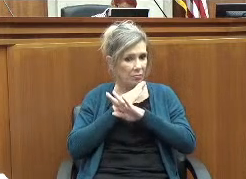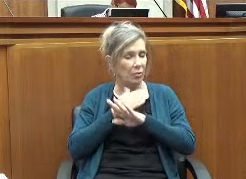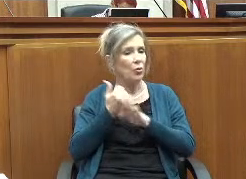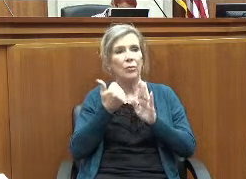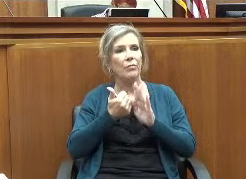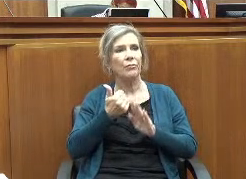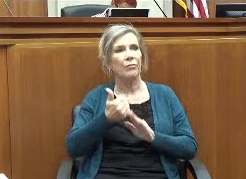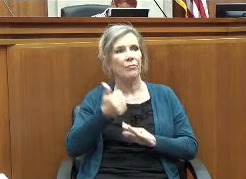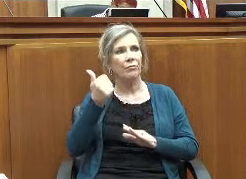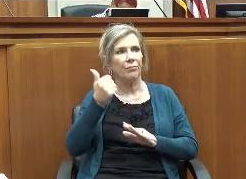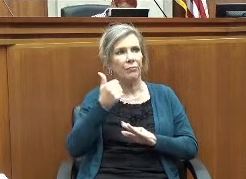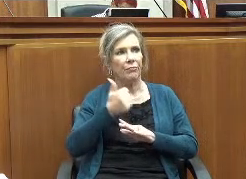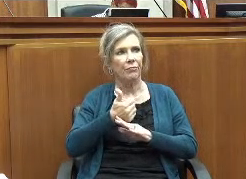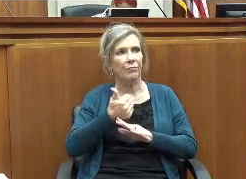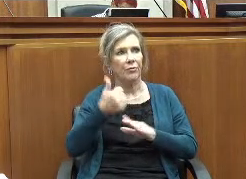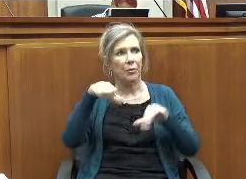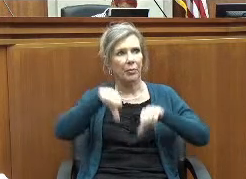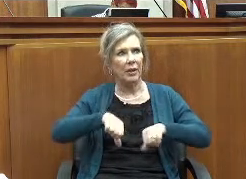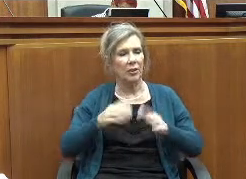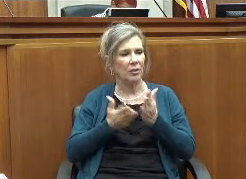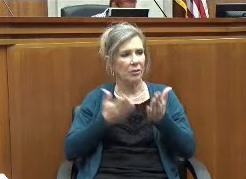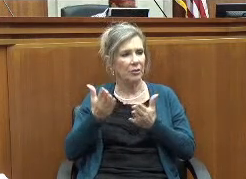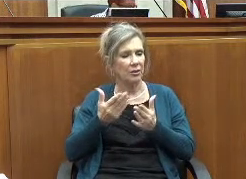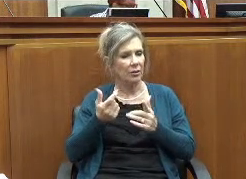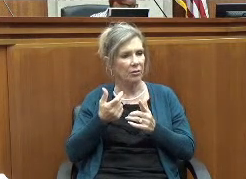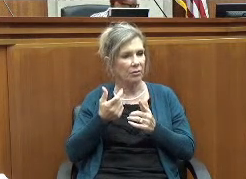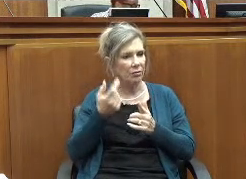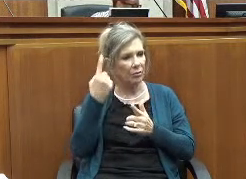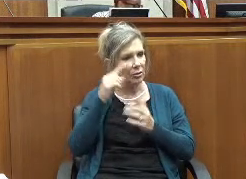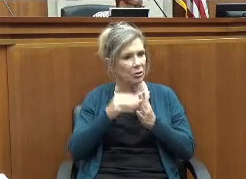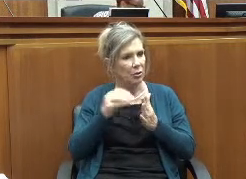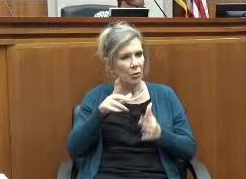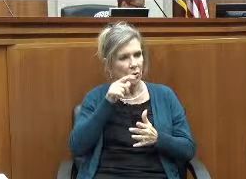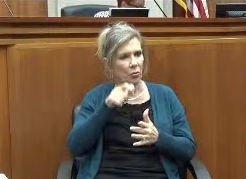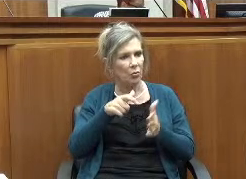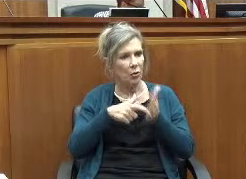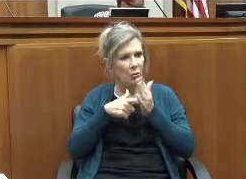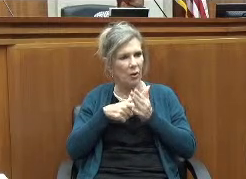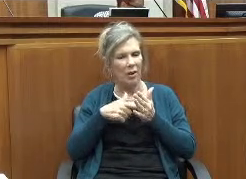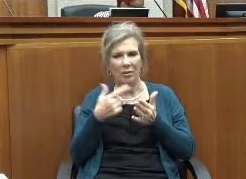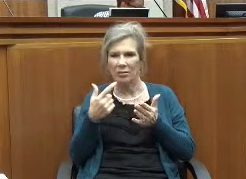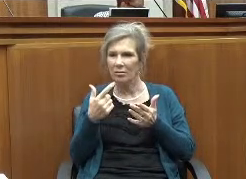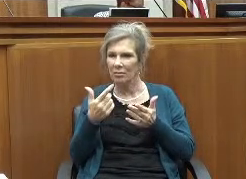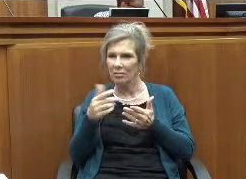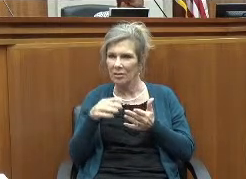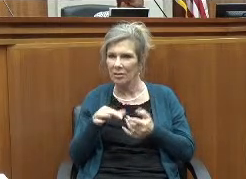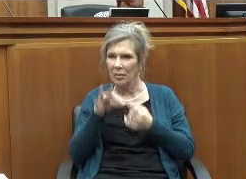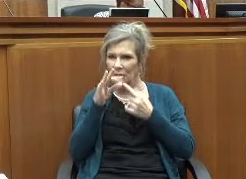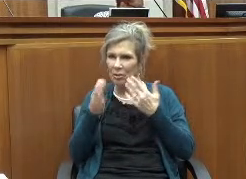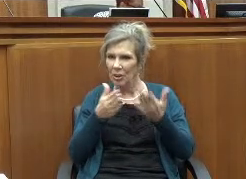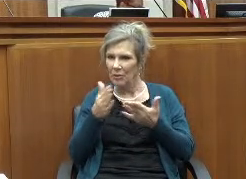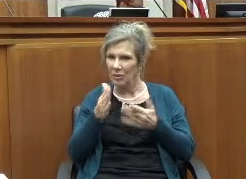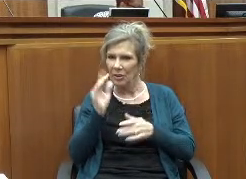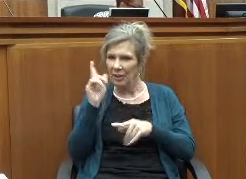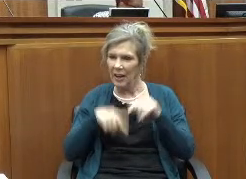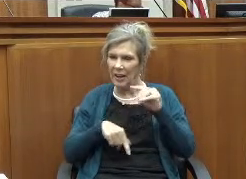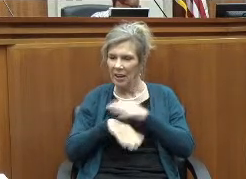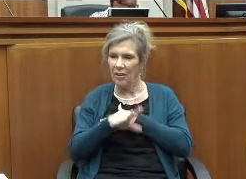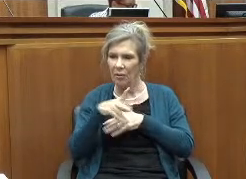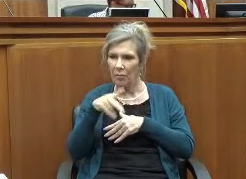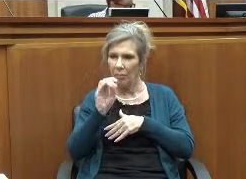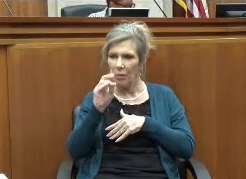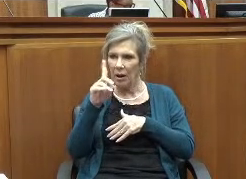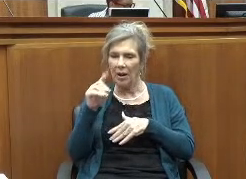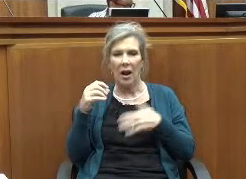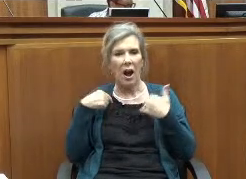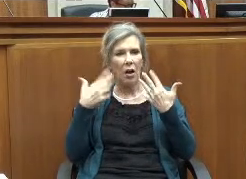from enrolling in the learning pod. And so I would like some legal counsel to clarify whether or not that is not